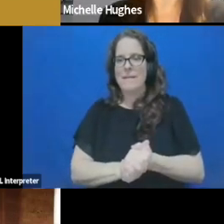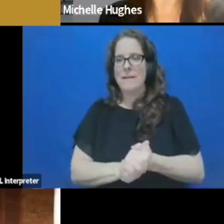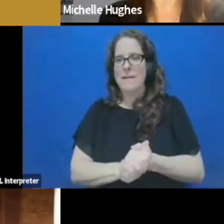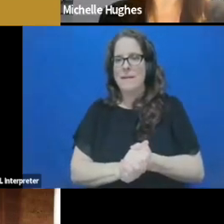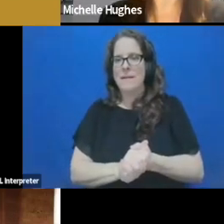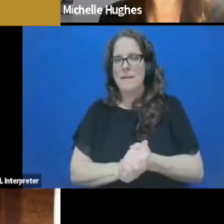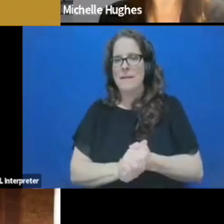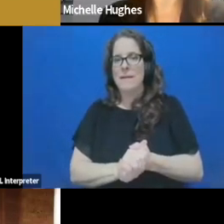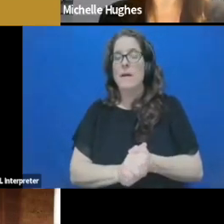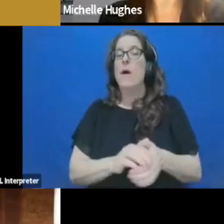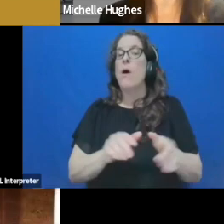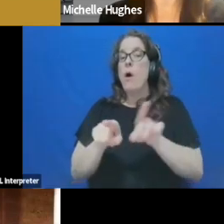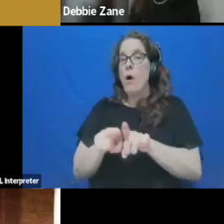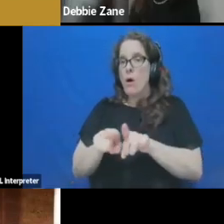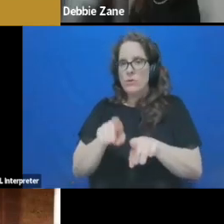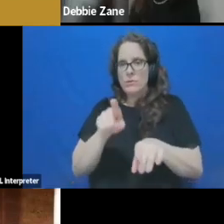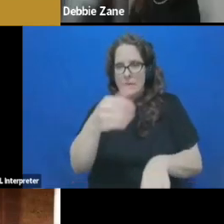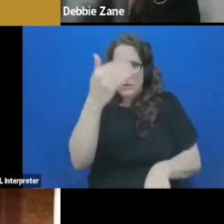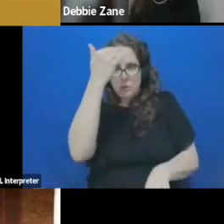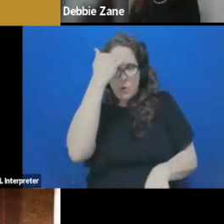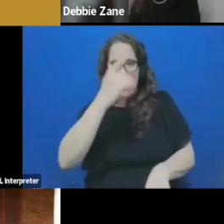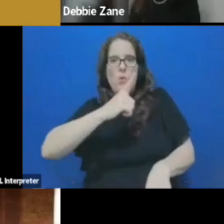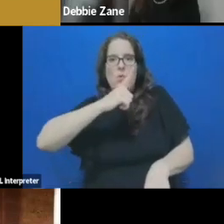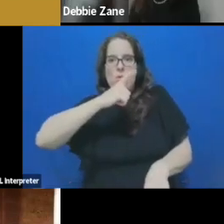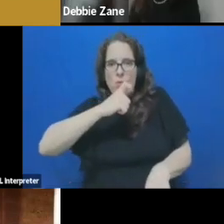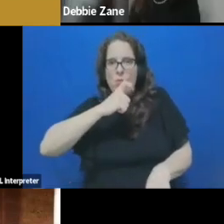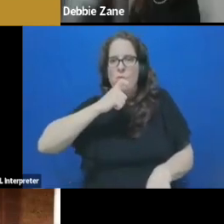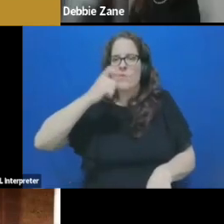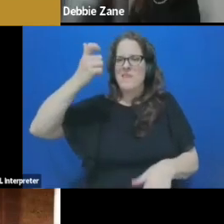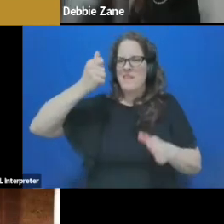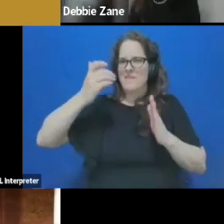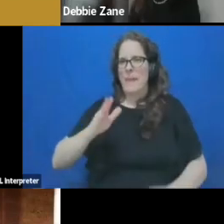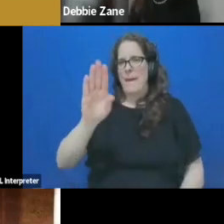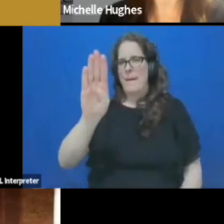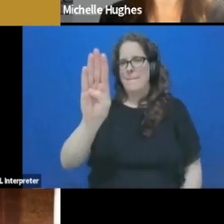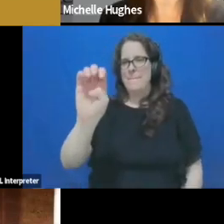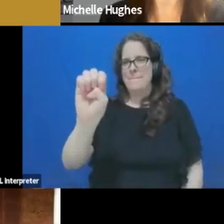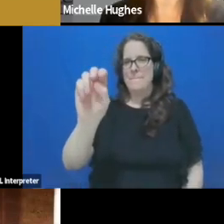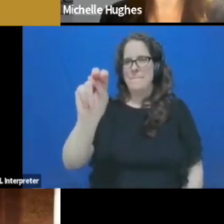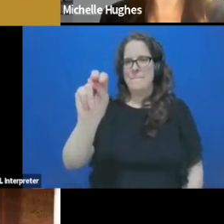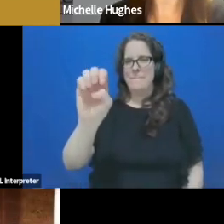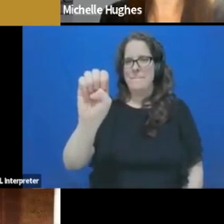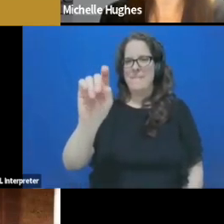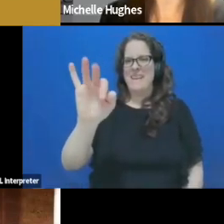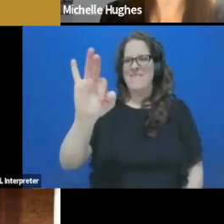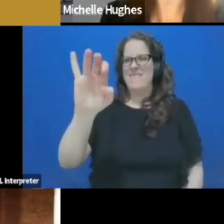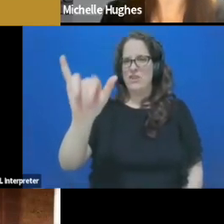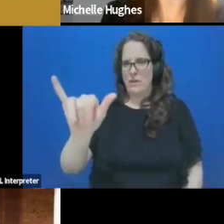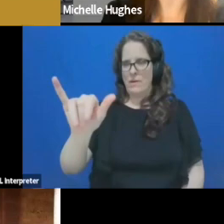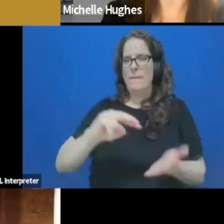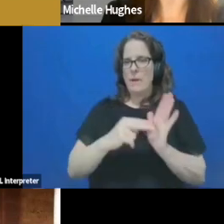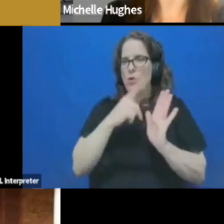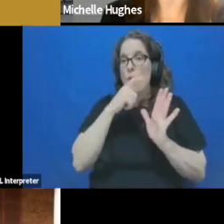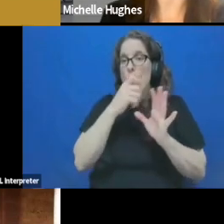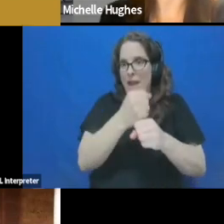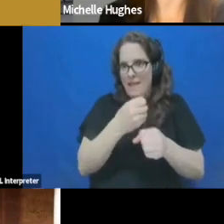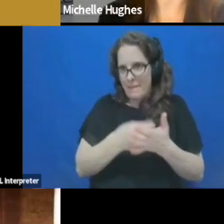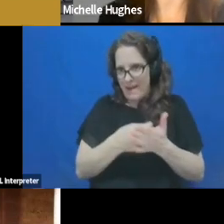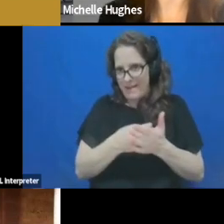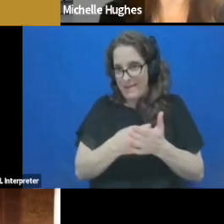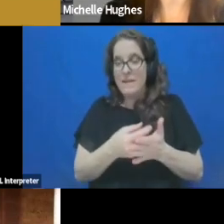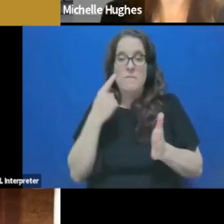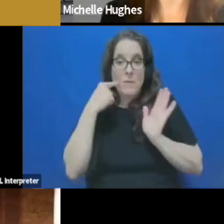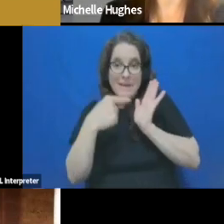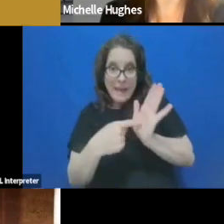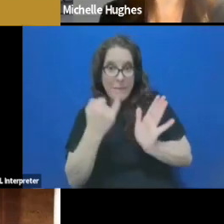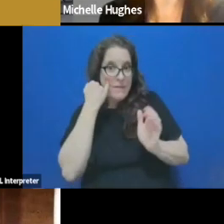beneficiary designation, will determine how they are transferred at the owner's death, which can be very important when planning to